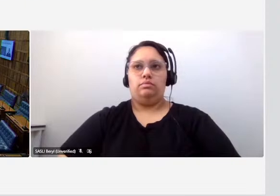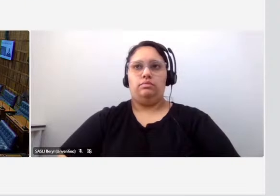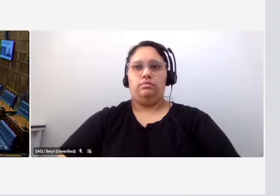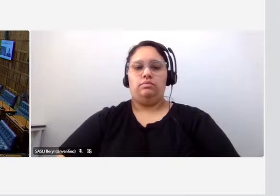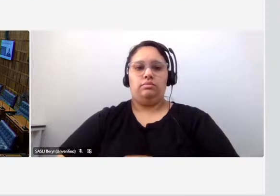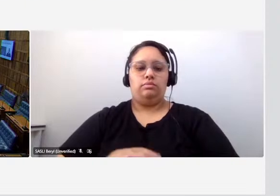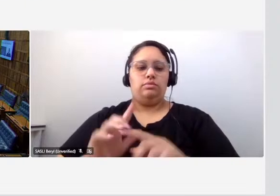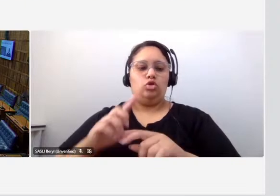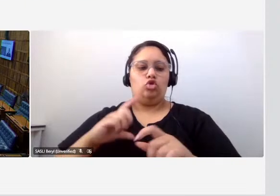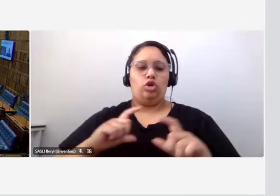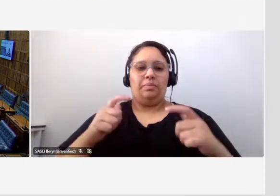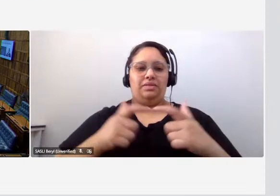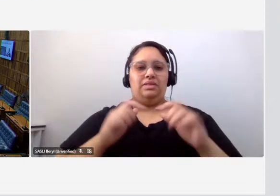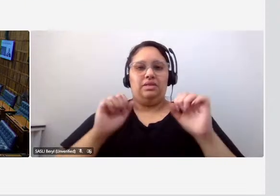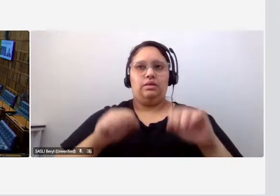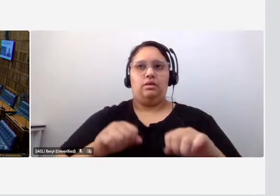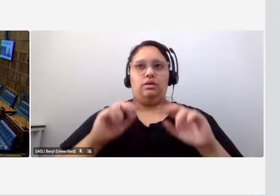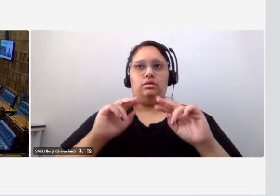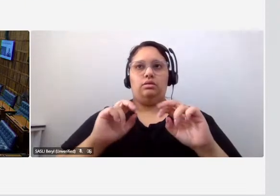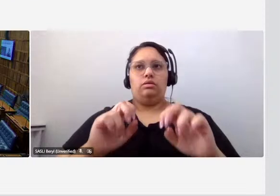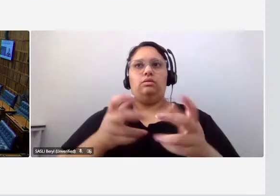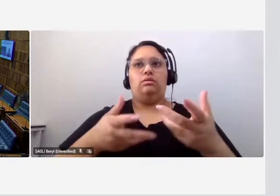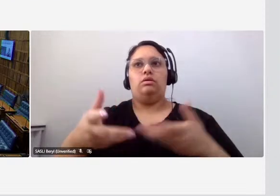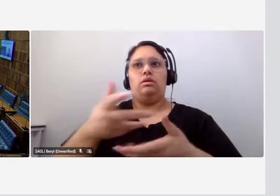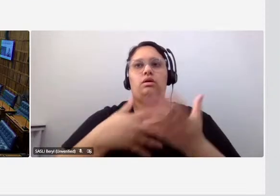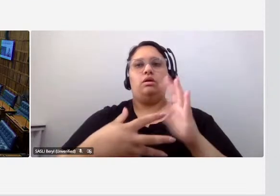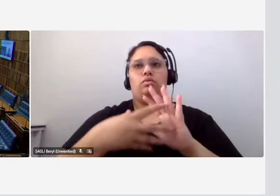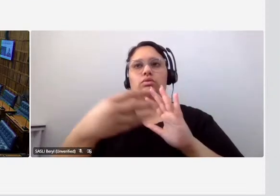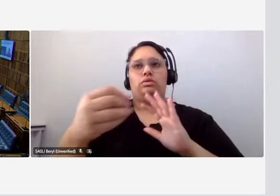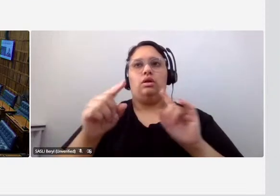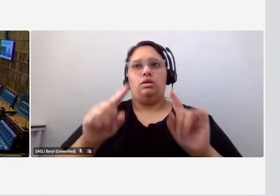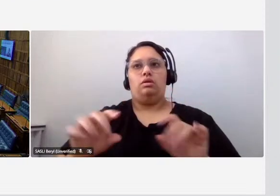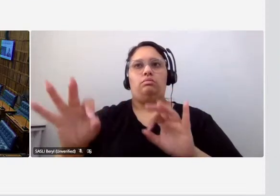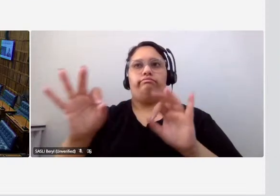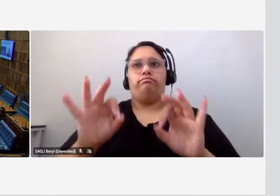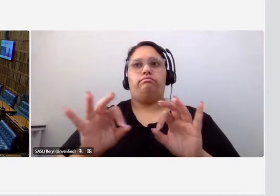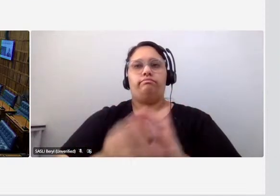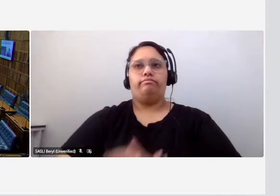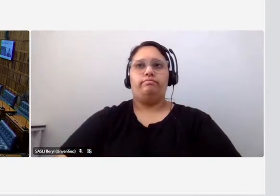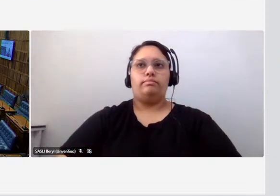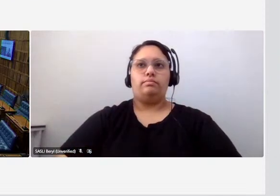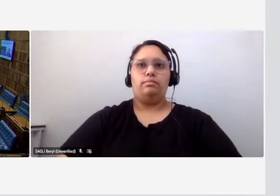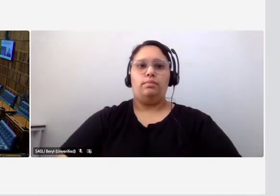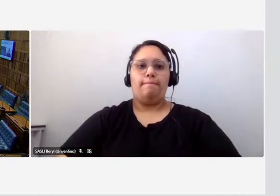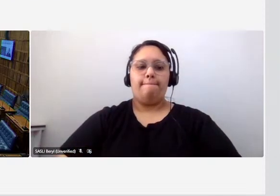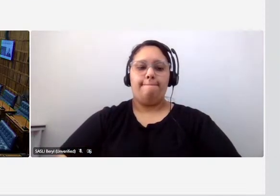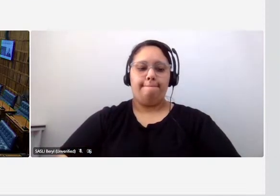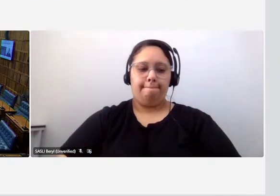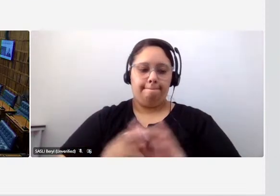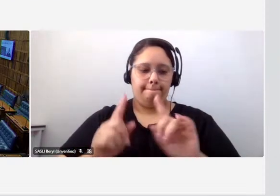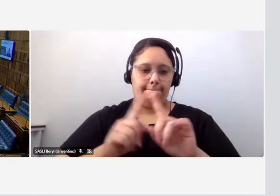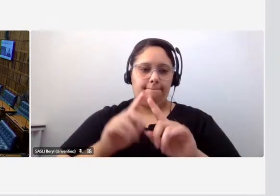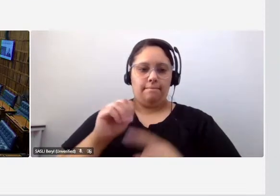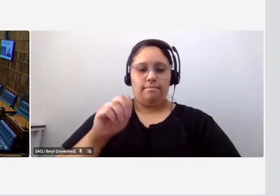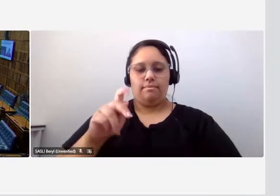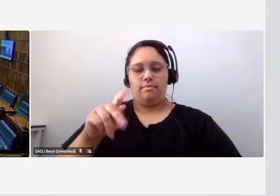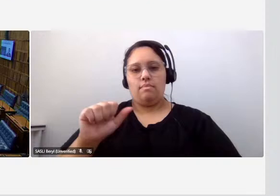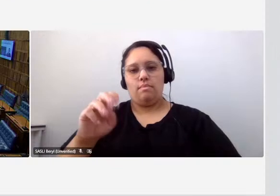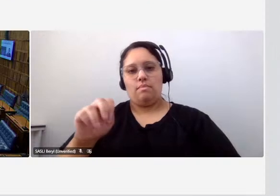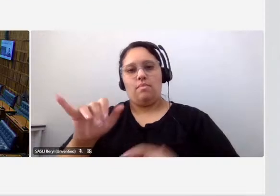But if the committee can visit our new heritage site outside of Cape Town, it'll be appreciated. Thank you. The one is quite close to Matsikama as well.